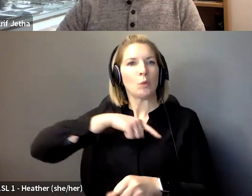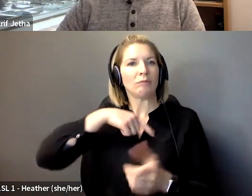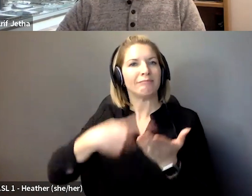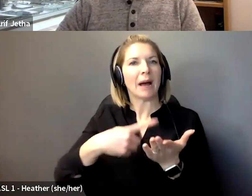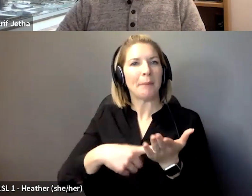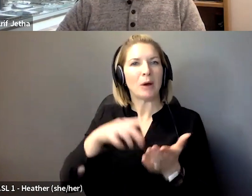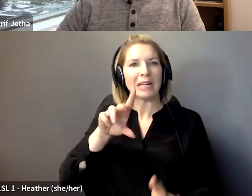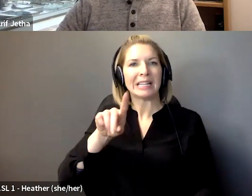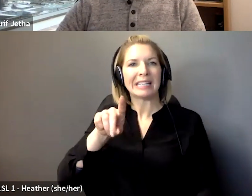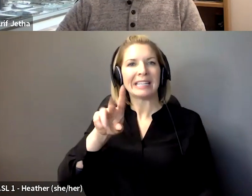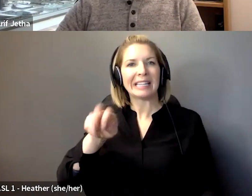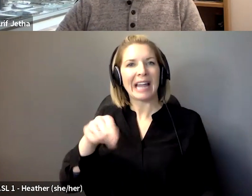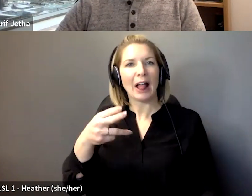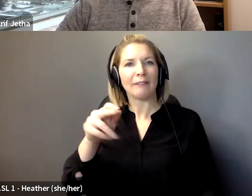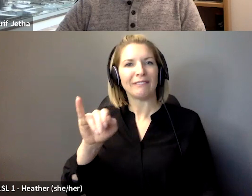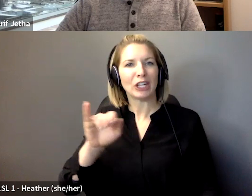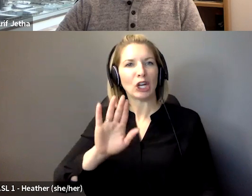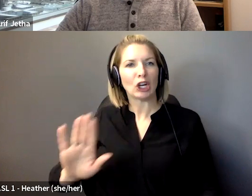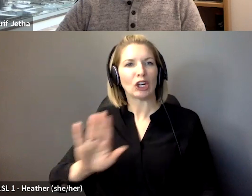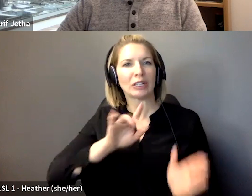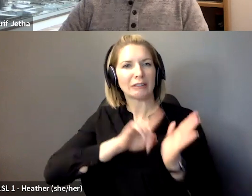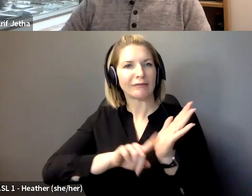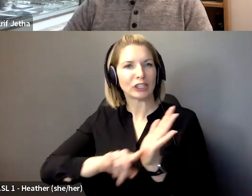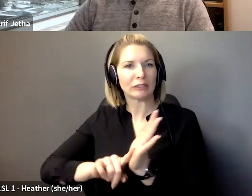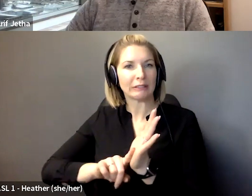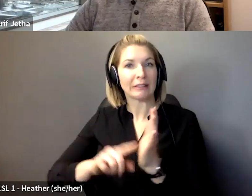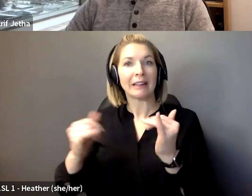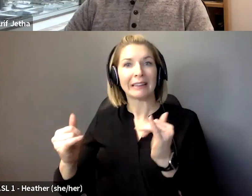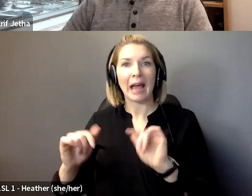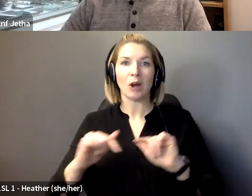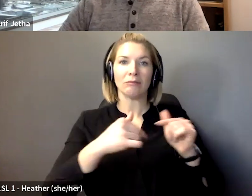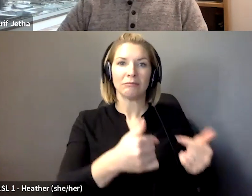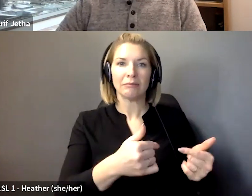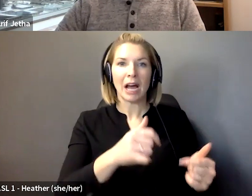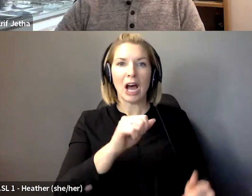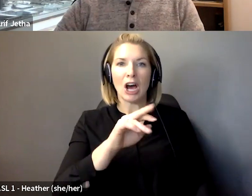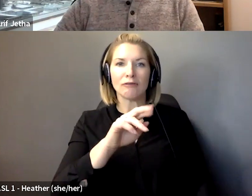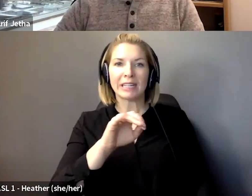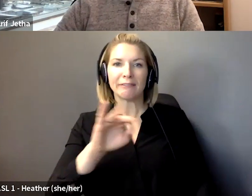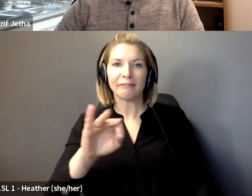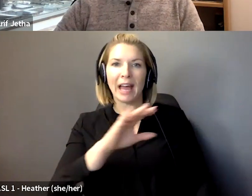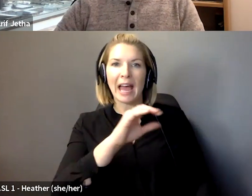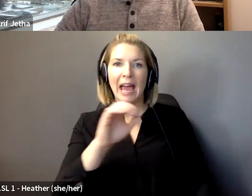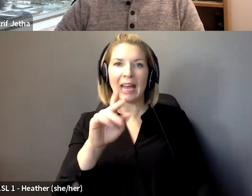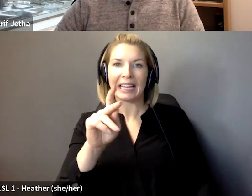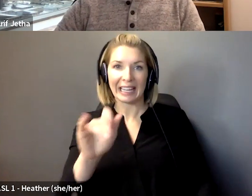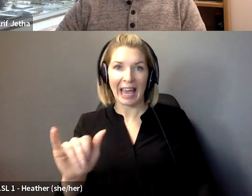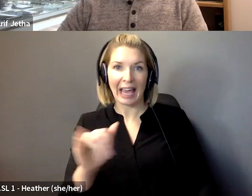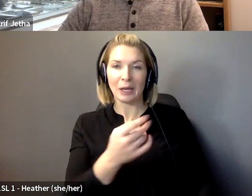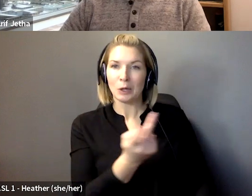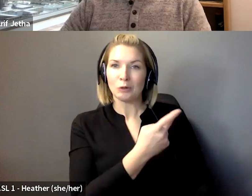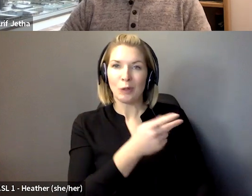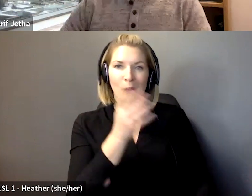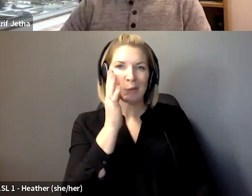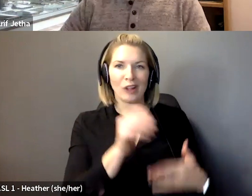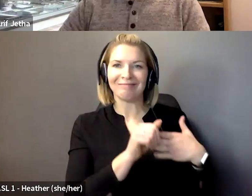And with that, I'm going to put it over to our presenters, Arif and Kay, for their leadership